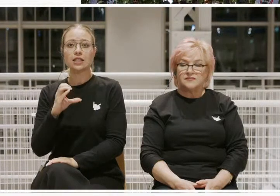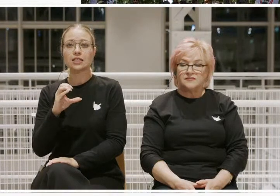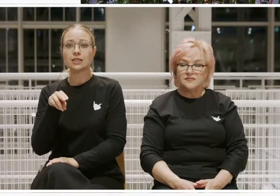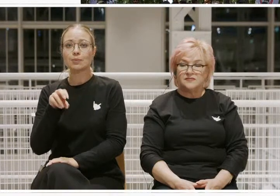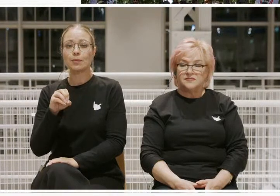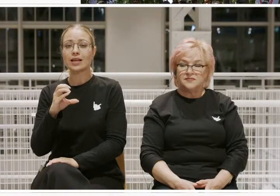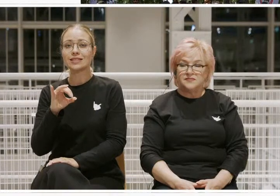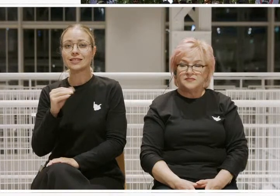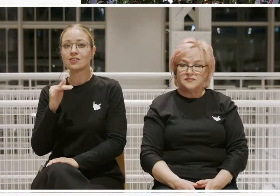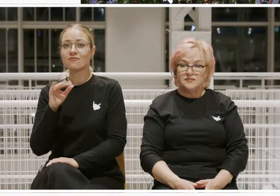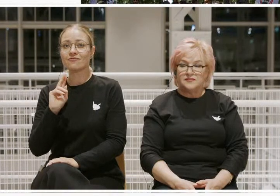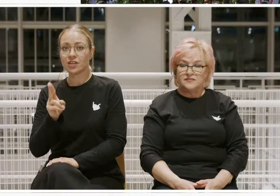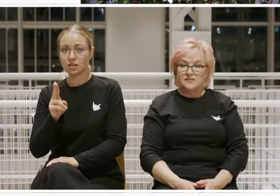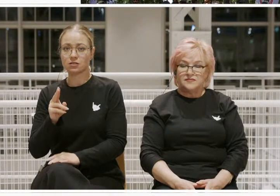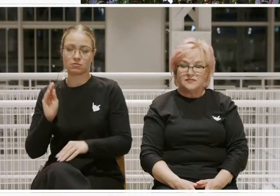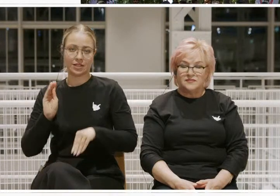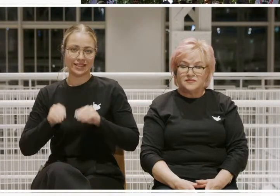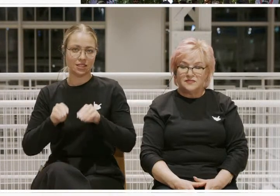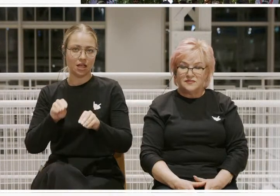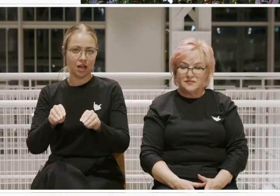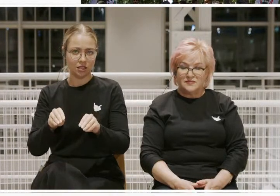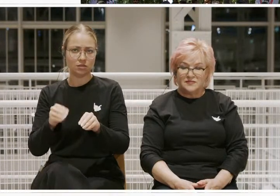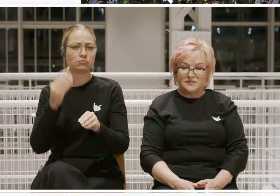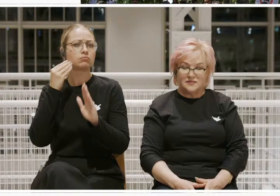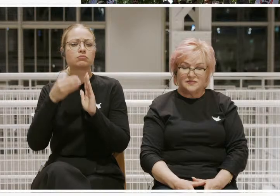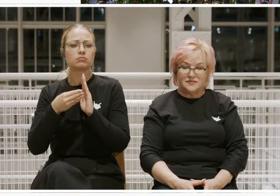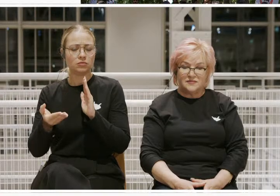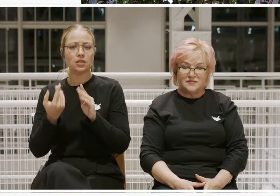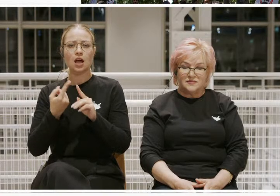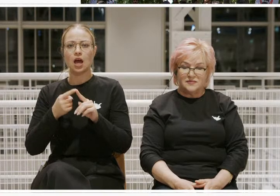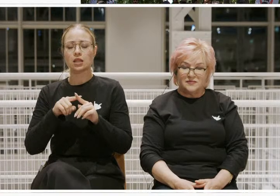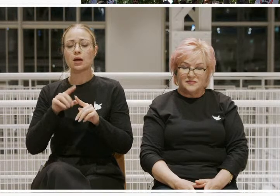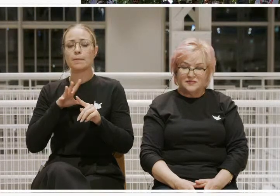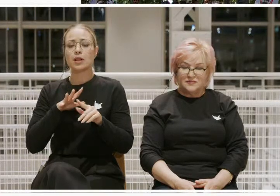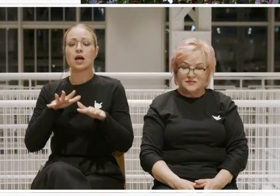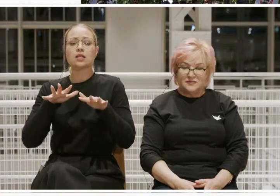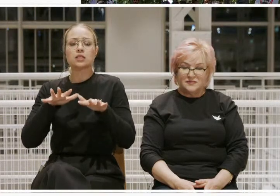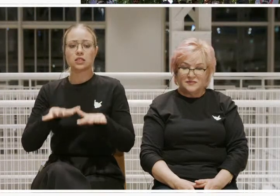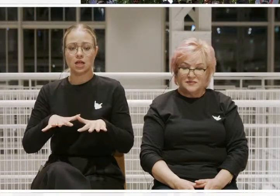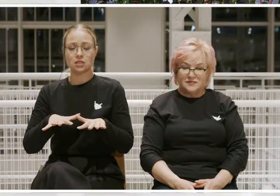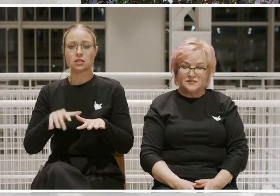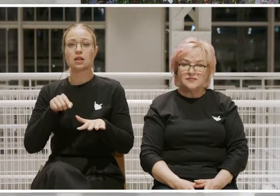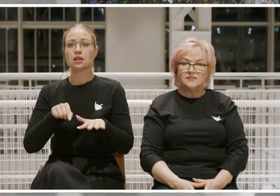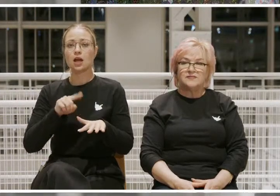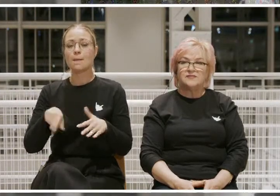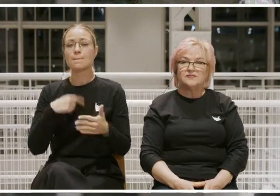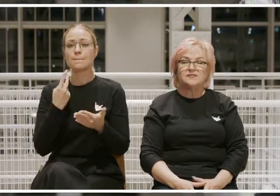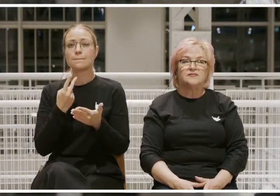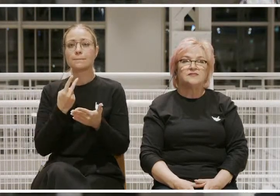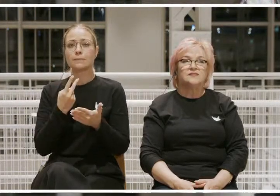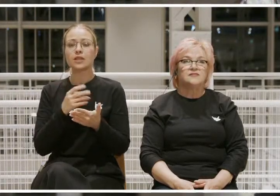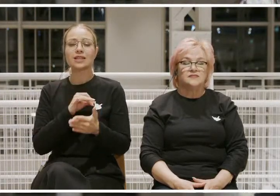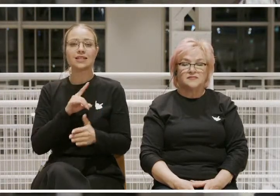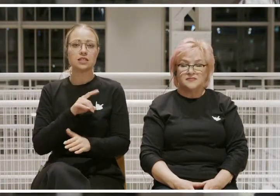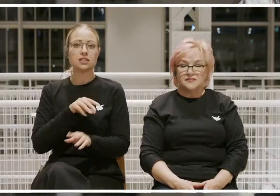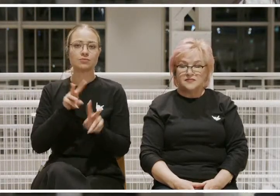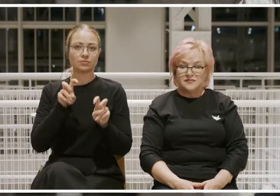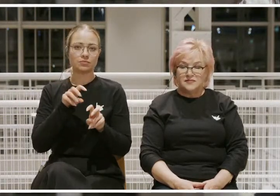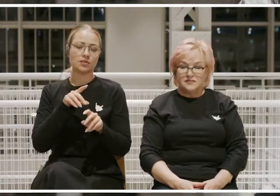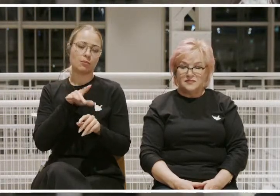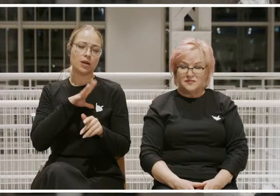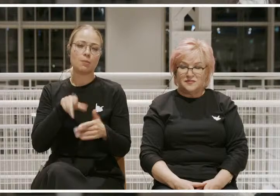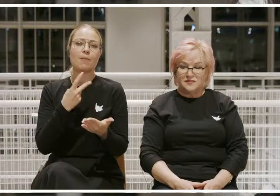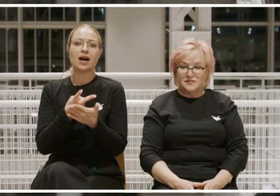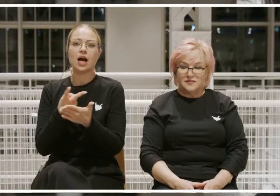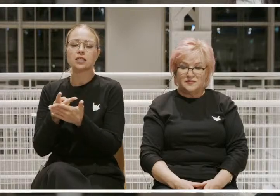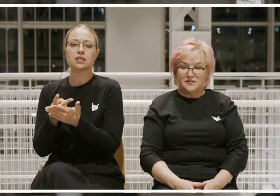shop, where the metabolic surveys are presented through different materials, tastings, and sound. But they